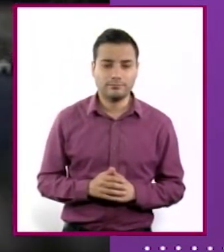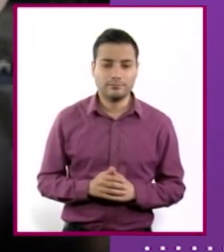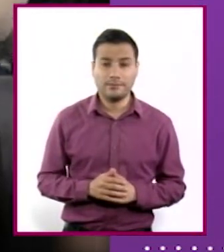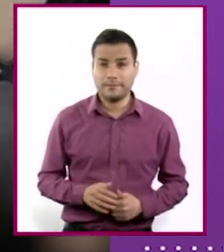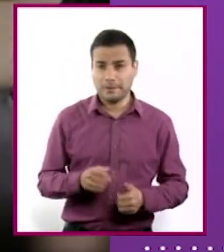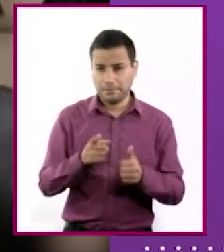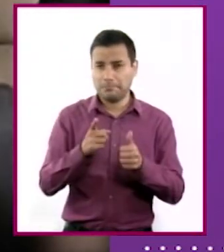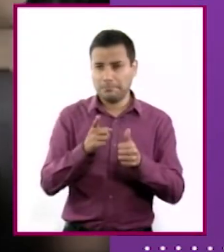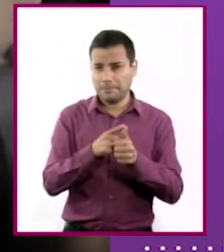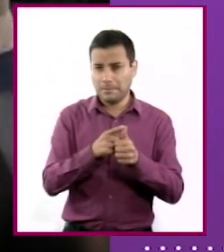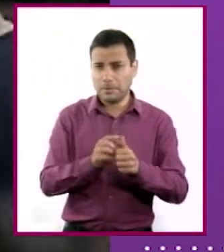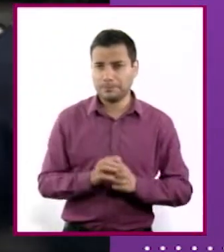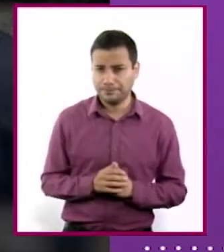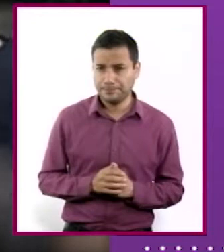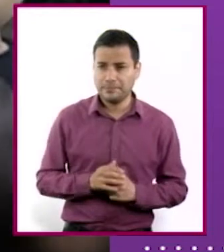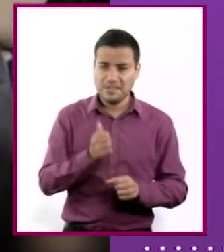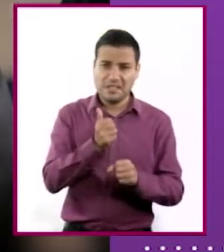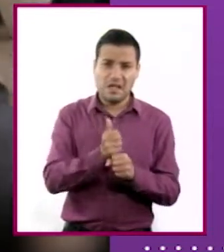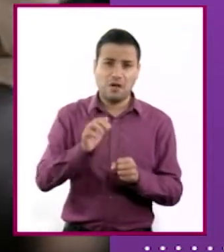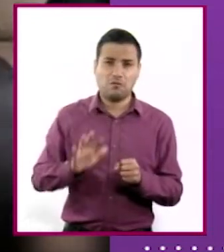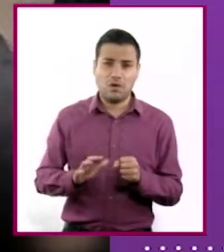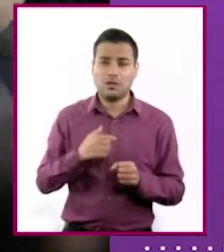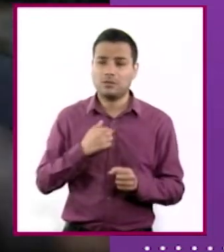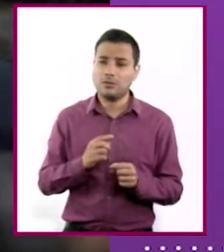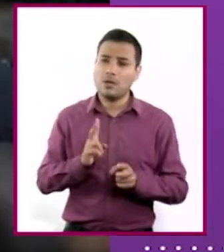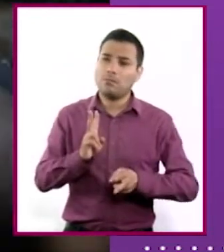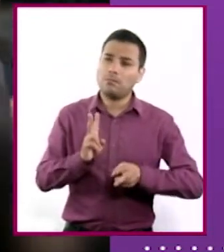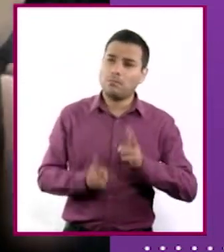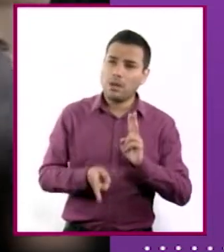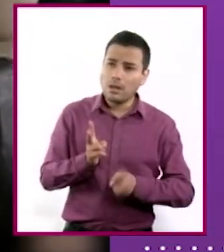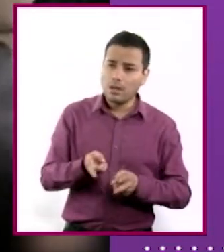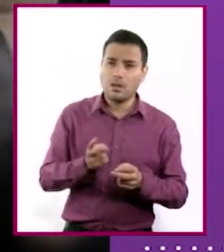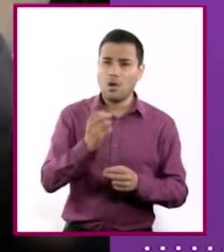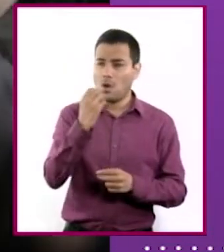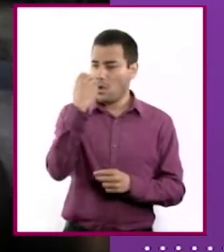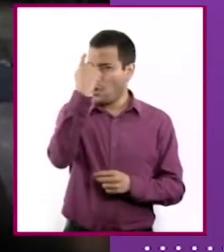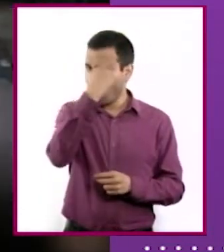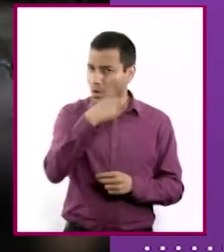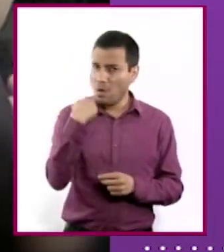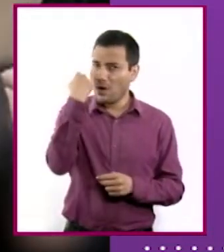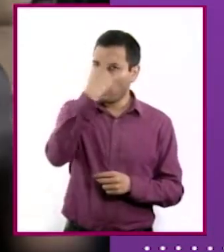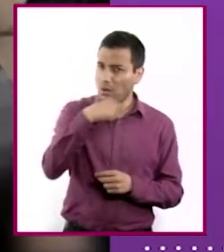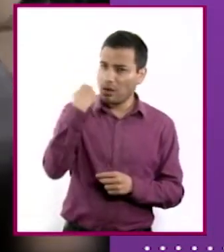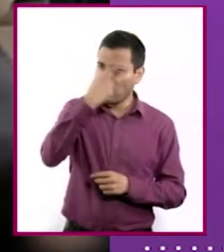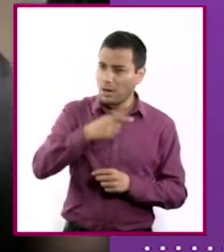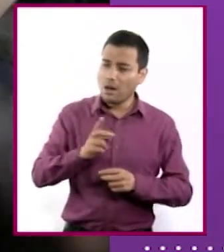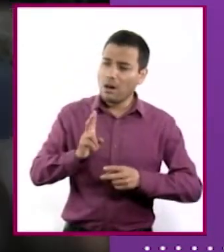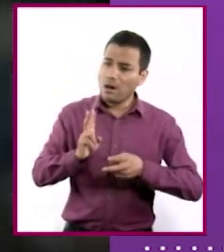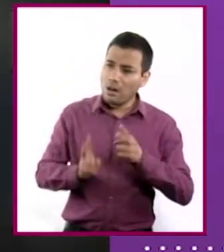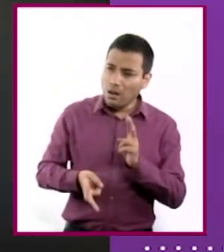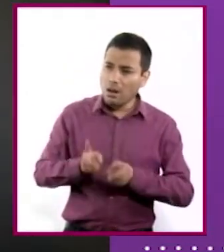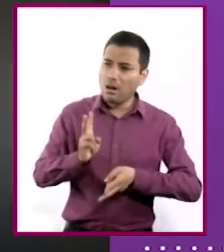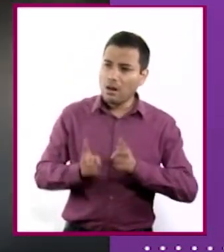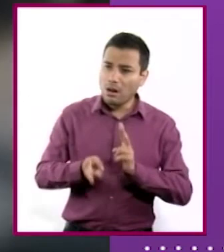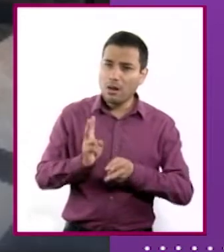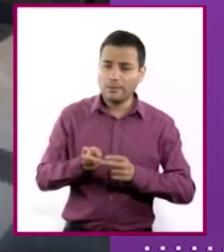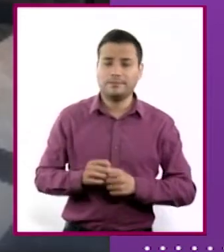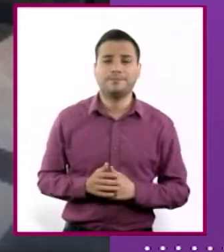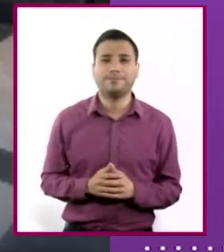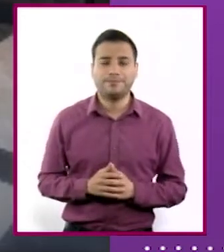First, I talked with my grandmother for hours in her living room.